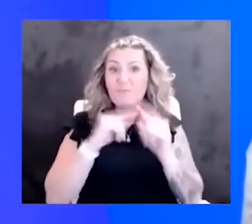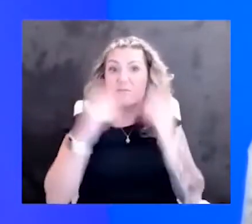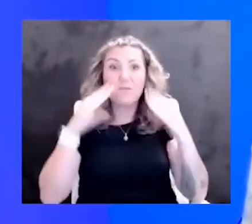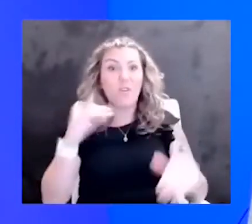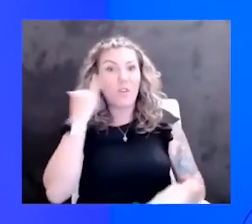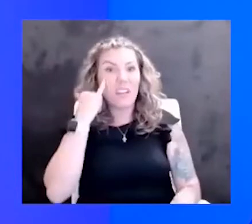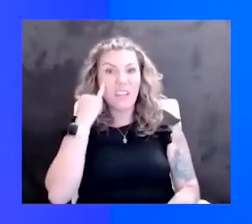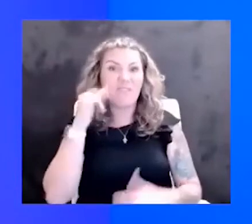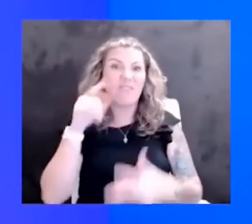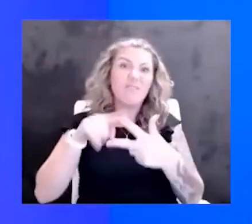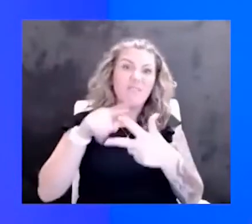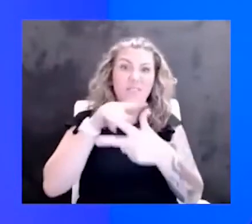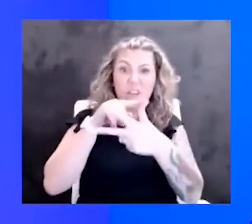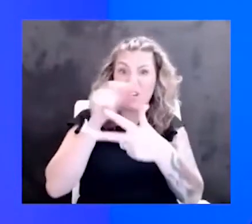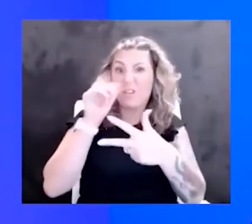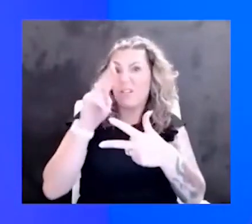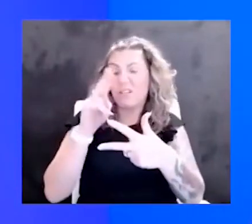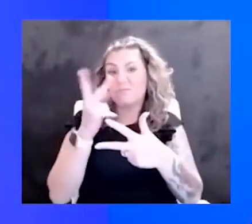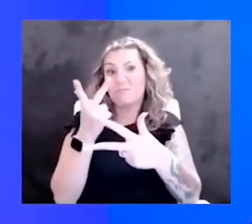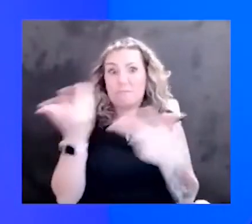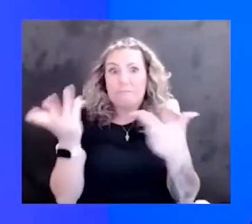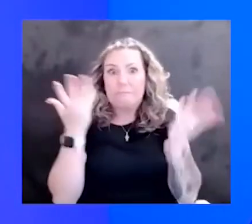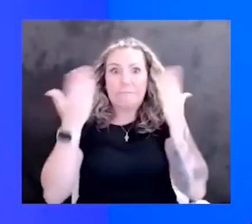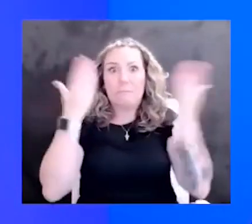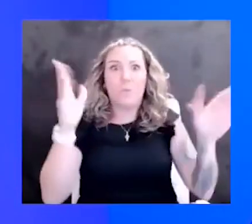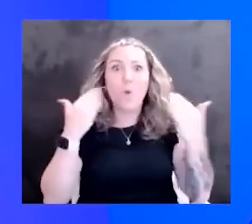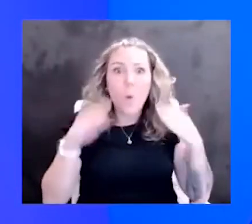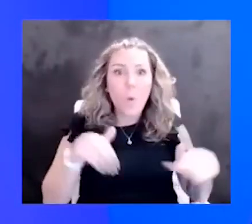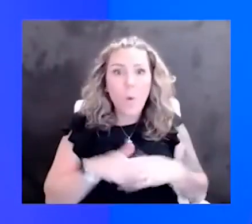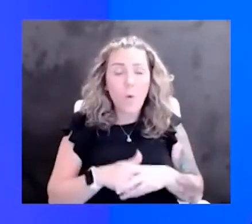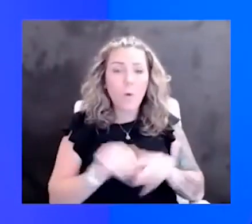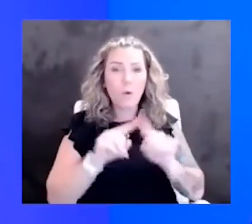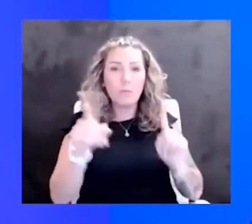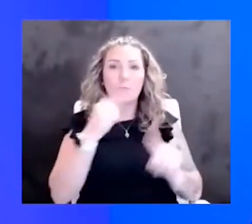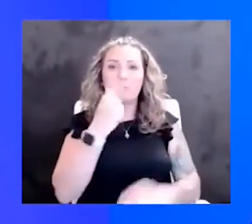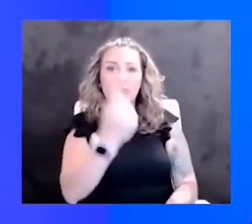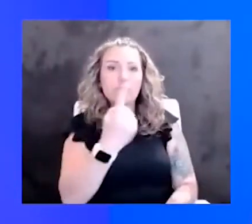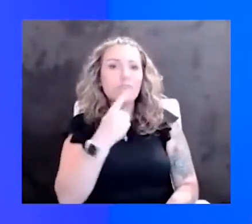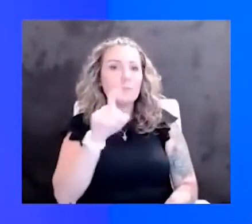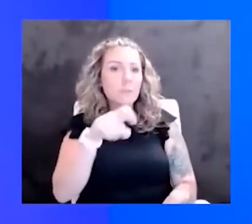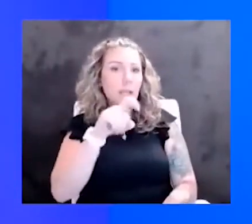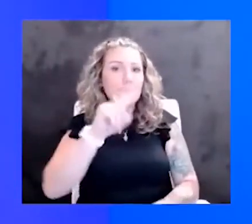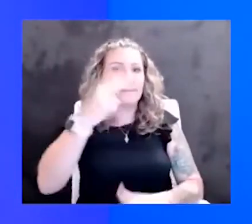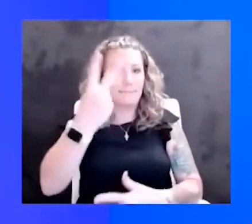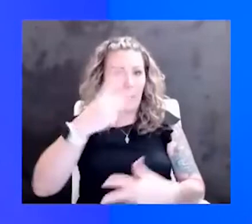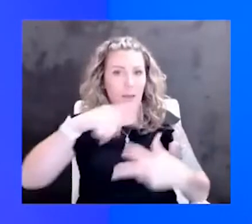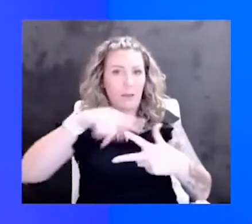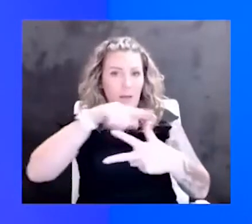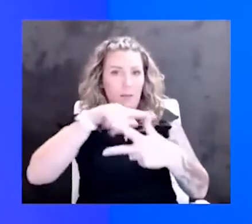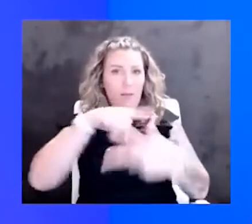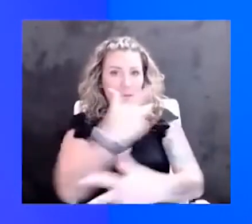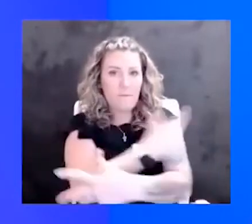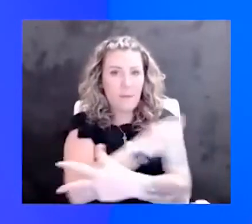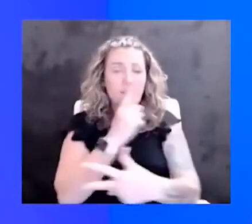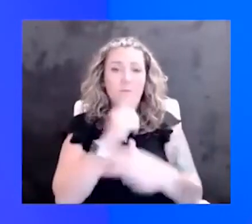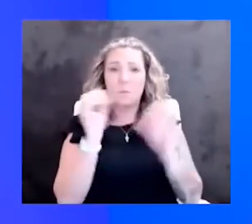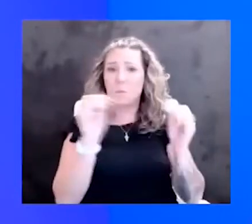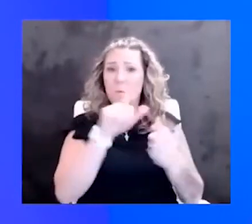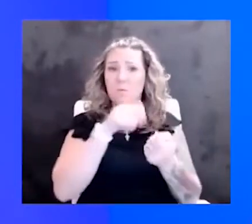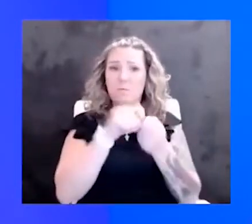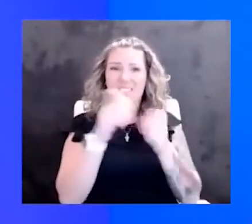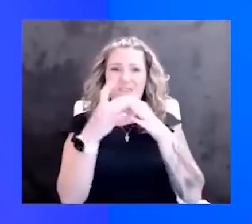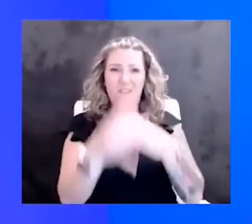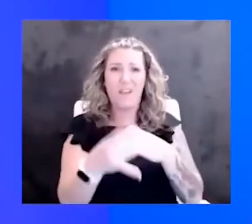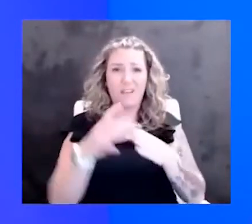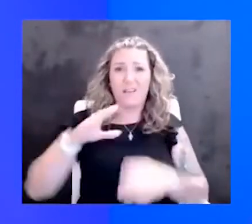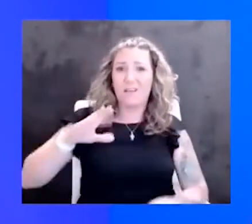Moderna. We do know that they were told at that time that they needed to have a second vaccine. We have no specific guidance on this yet, but I think where we're going to